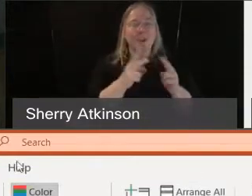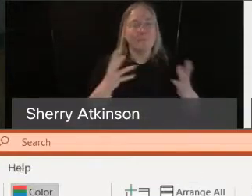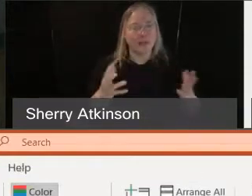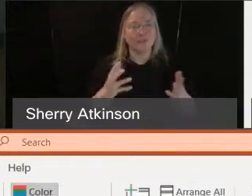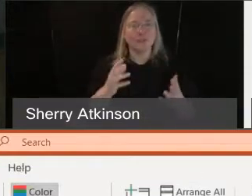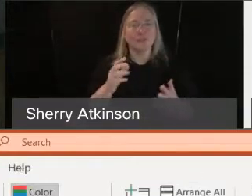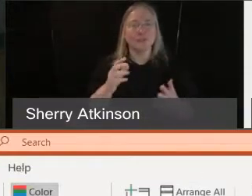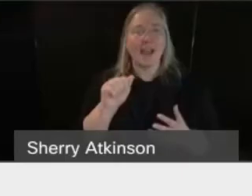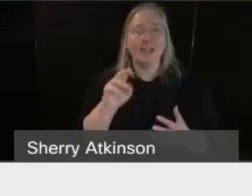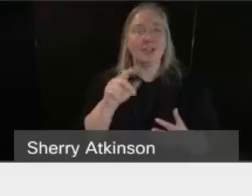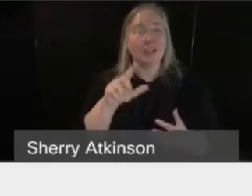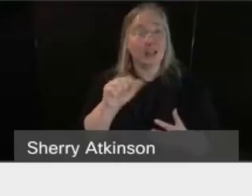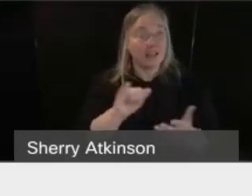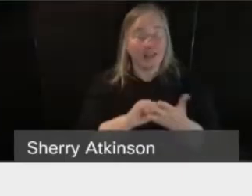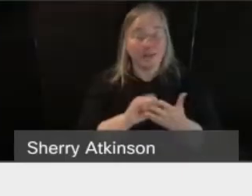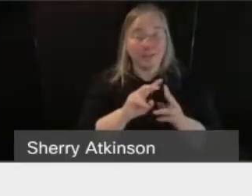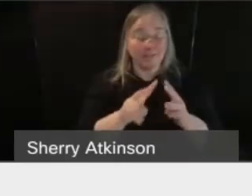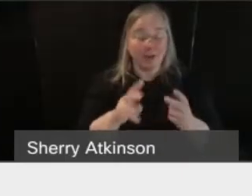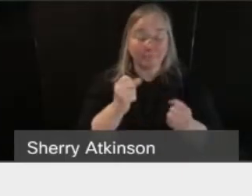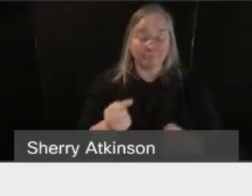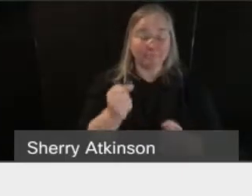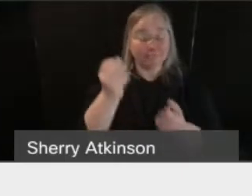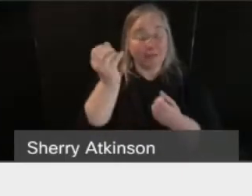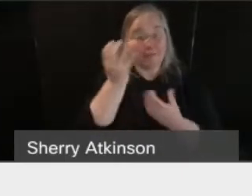informative. Any questions from the committee?